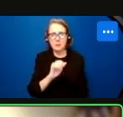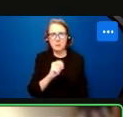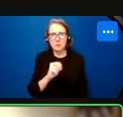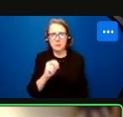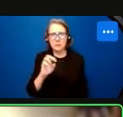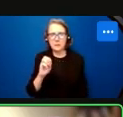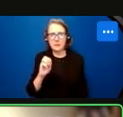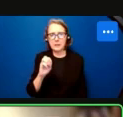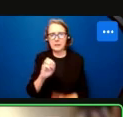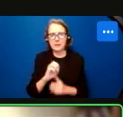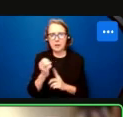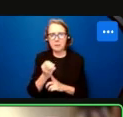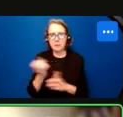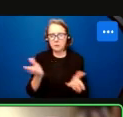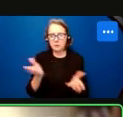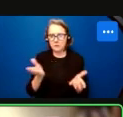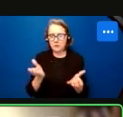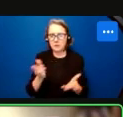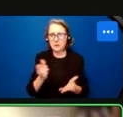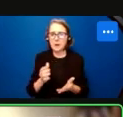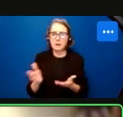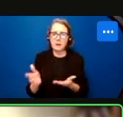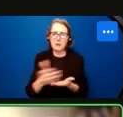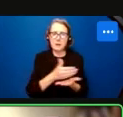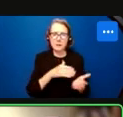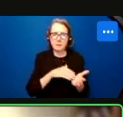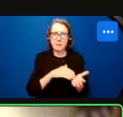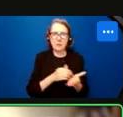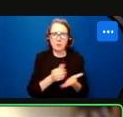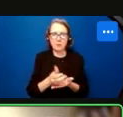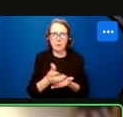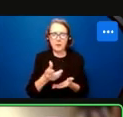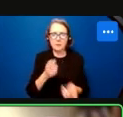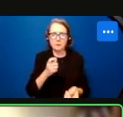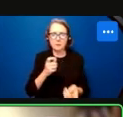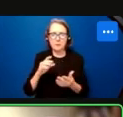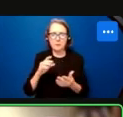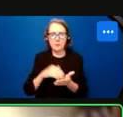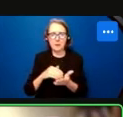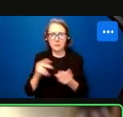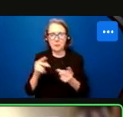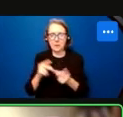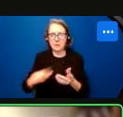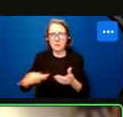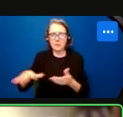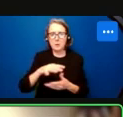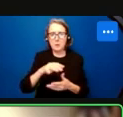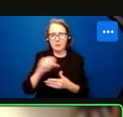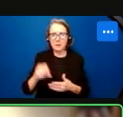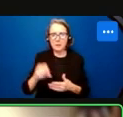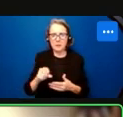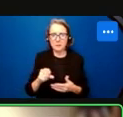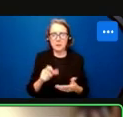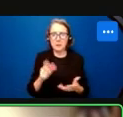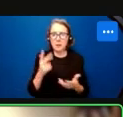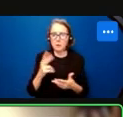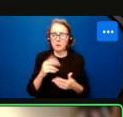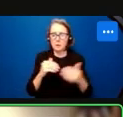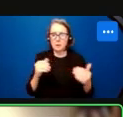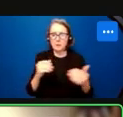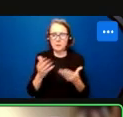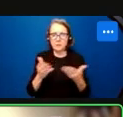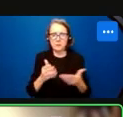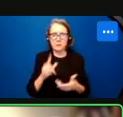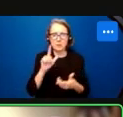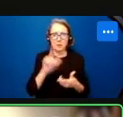medical waste from medical facilities throughout Salem, providing three levels of service: low volume, high volume, and hospital